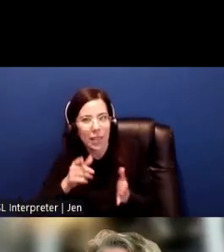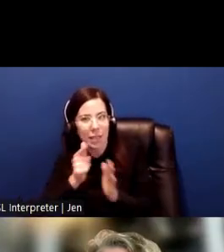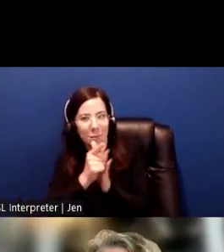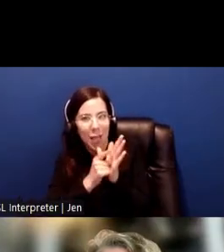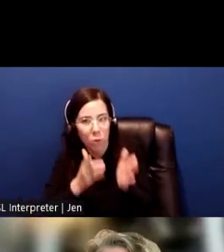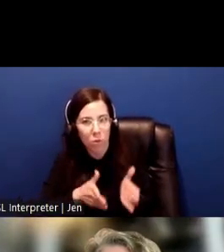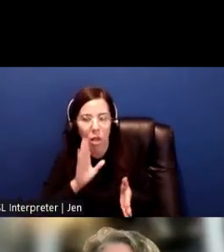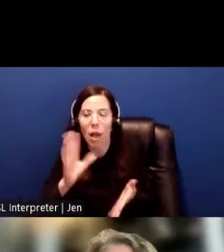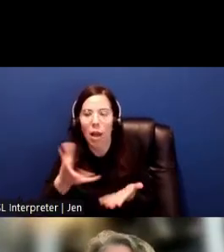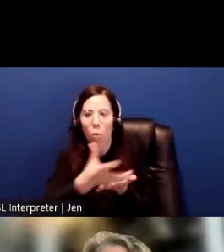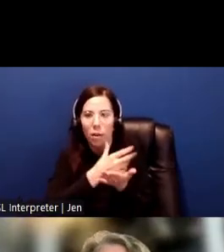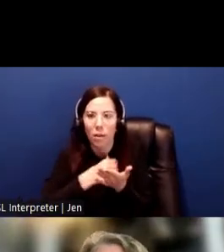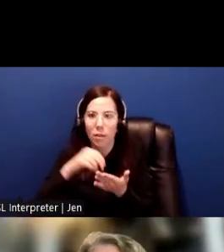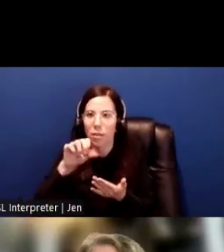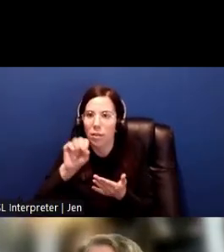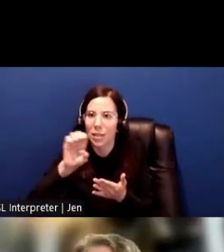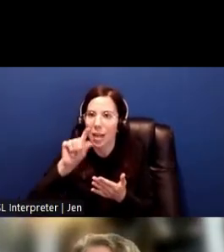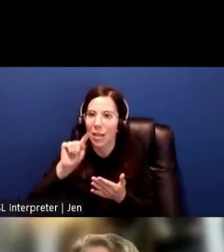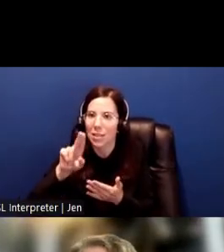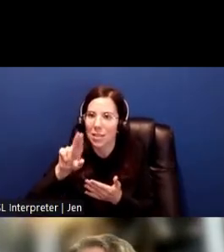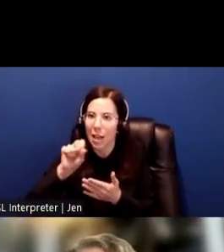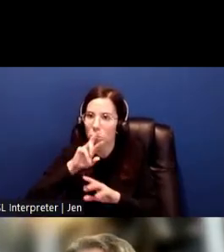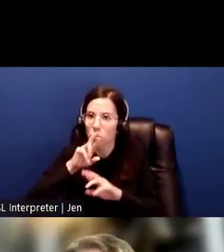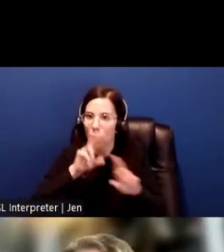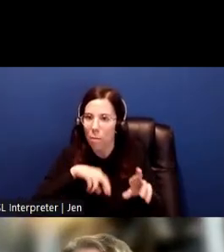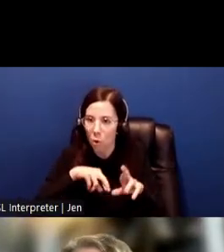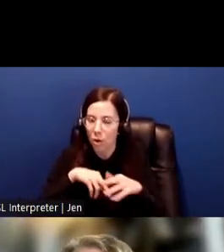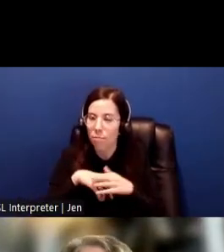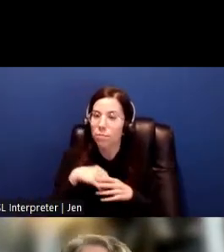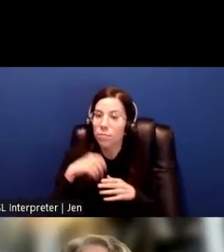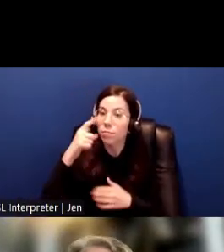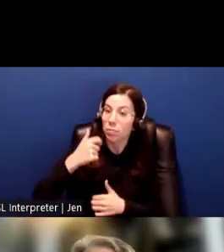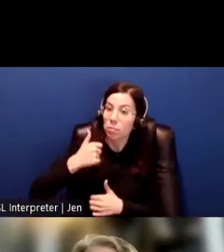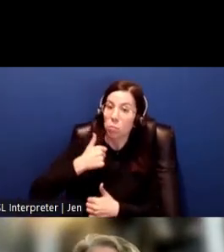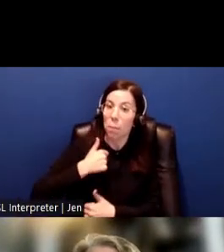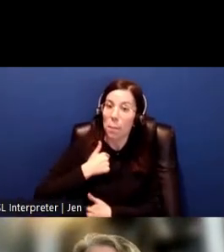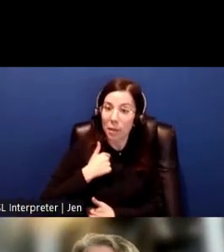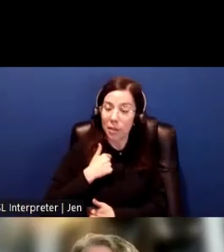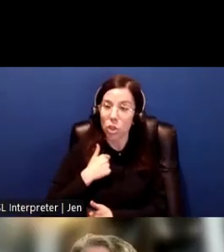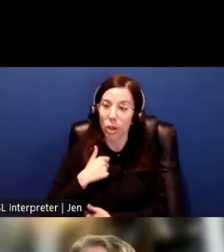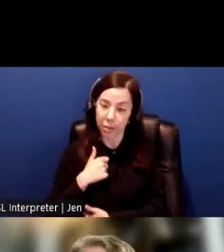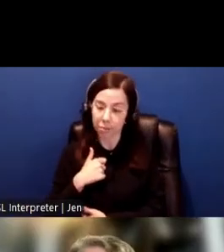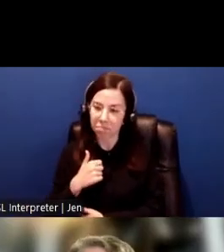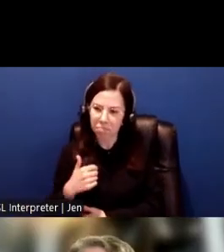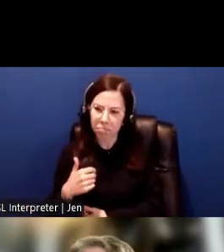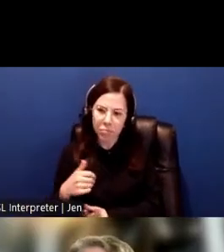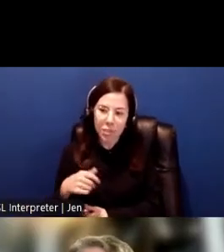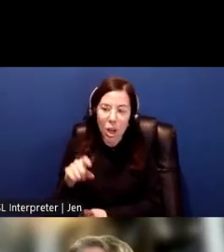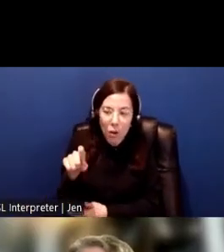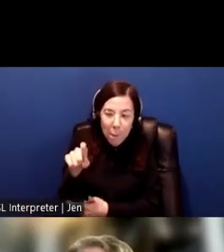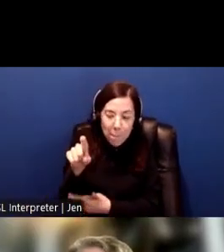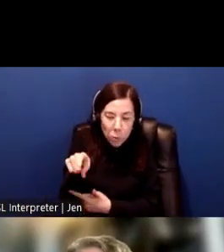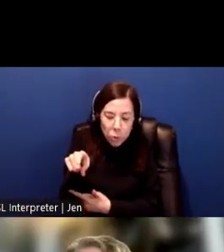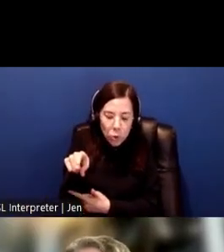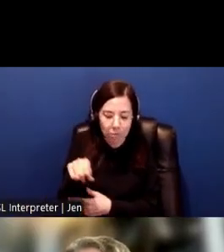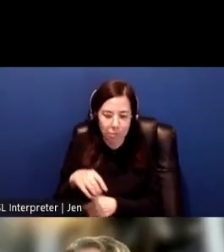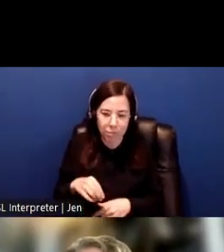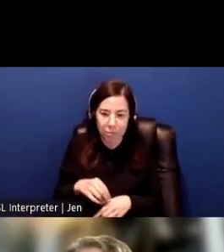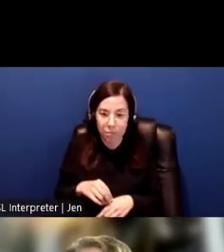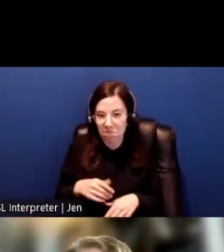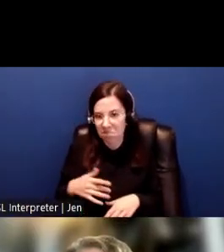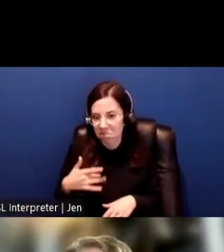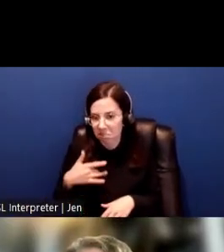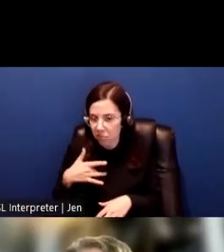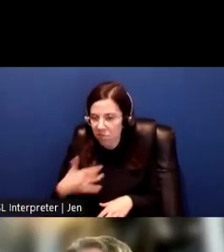a case status report. Within the military, there are supposed to be, I think this is generally